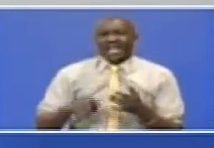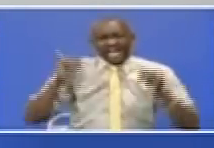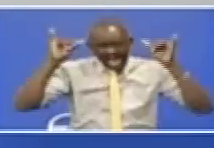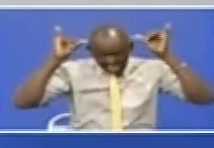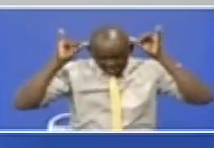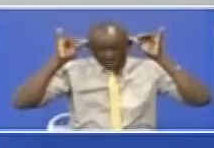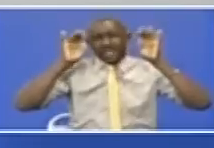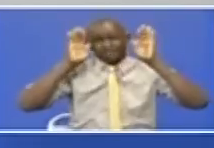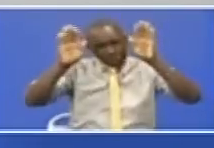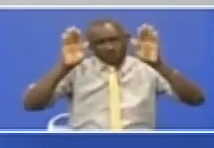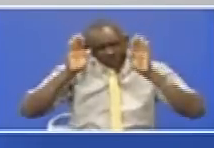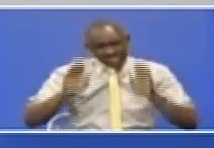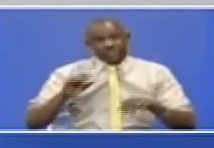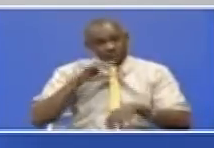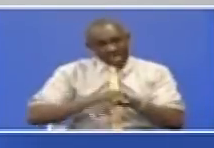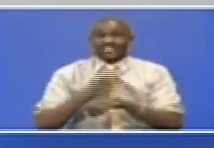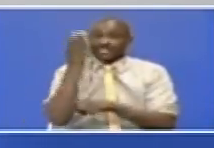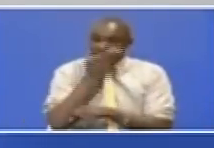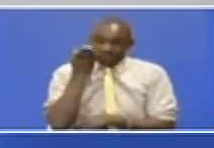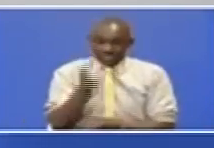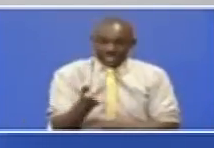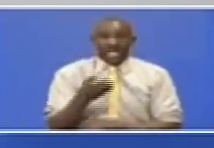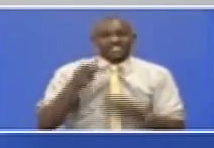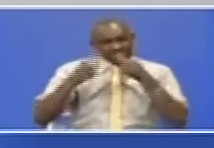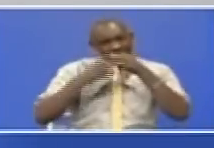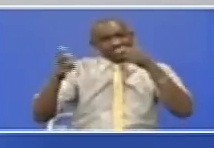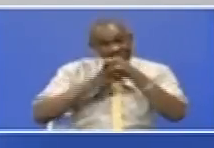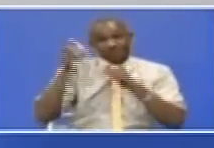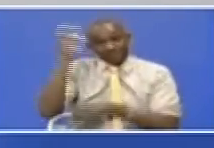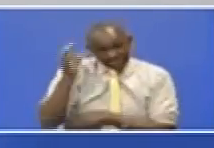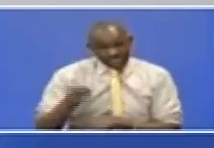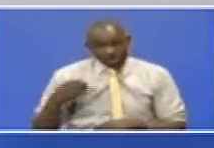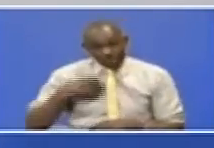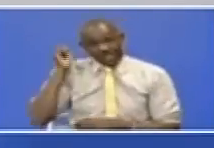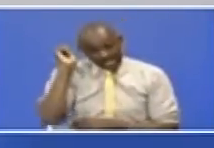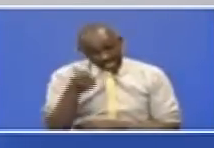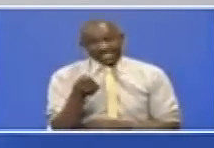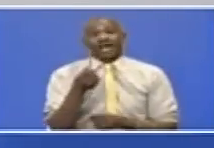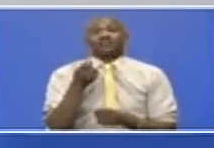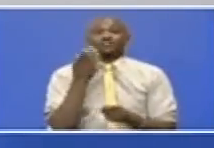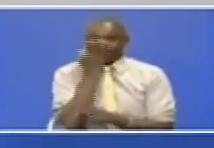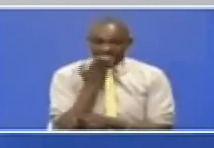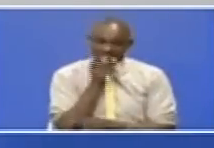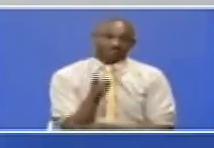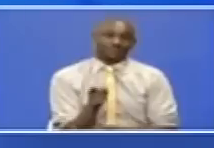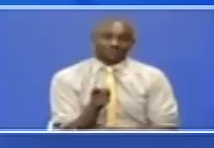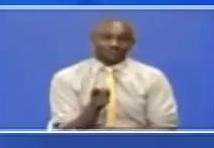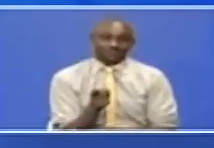most important source of red meat, accounting for 77% of Kenya's ruminant takeoff for